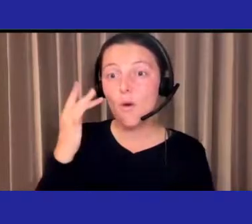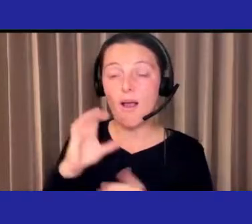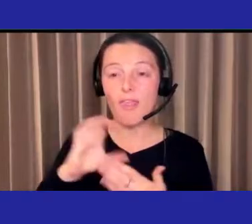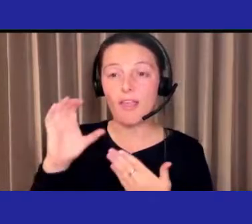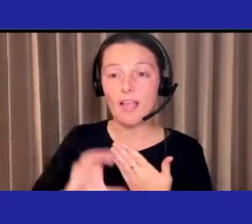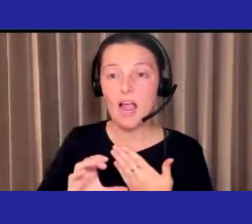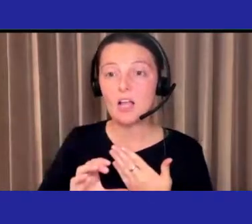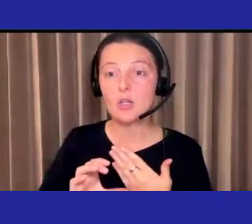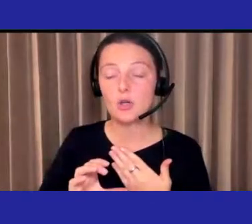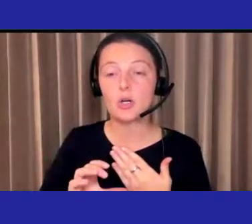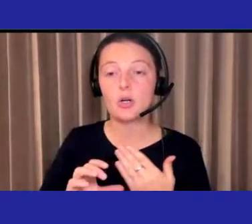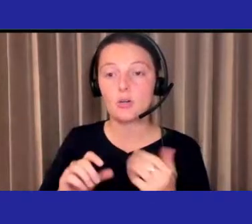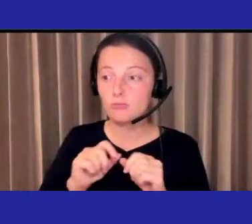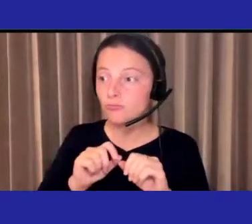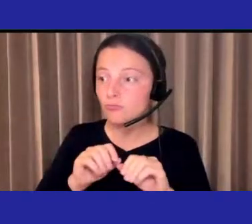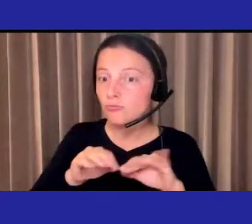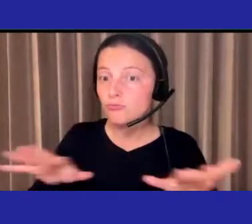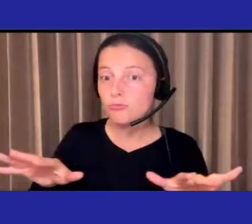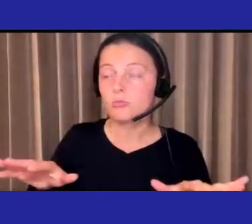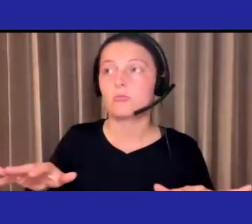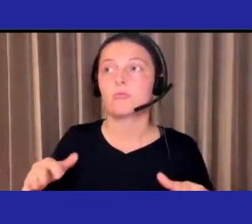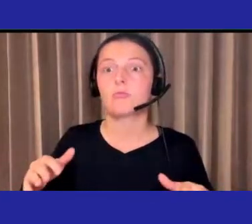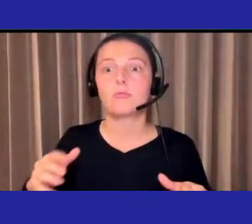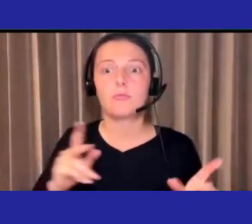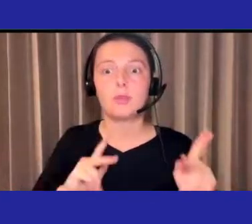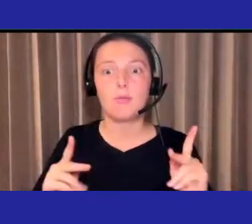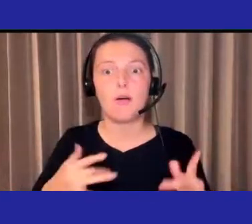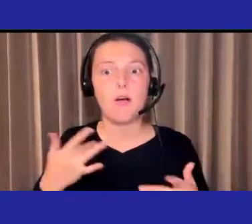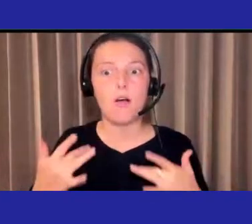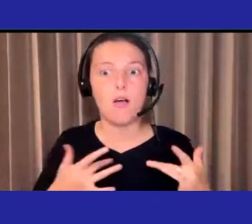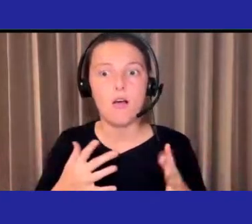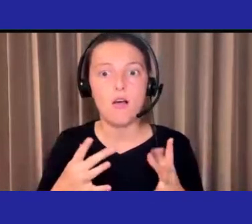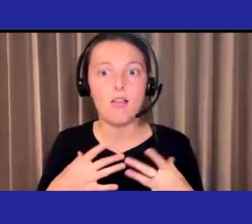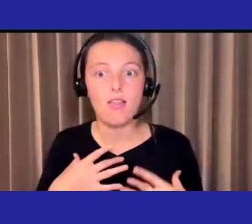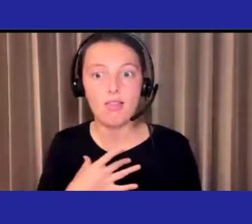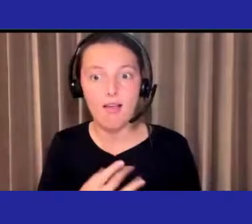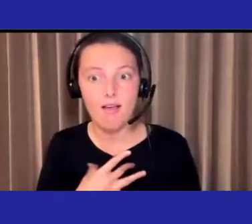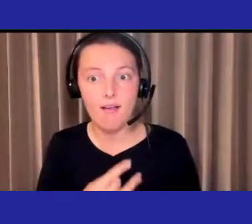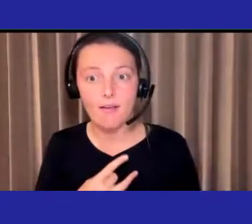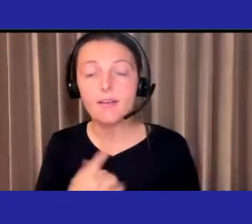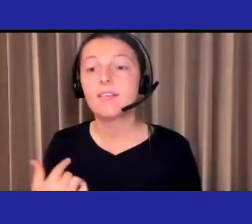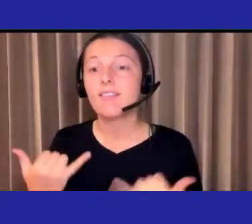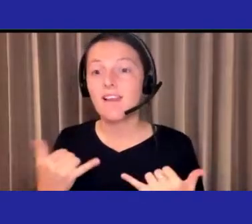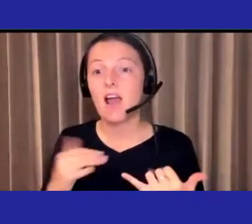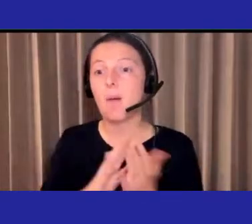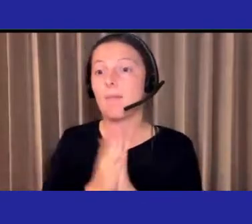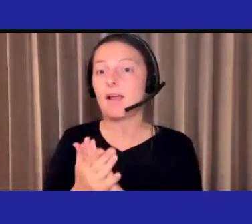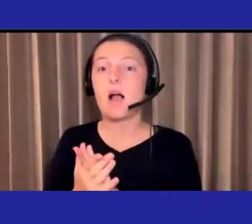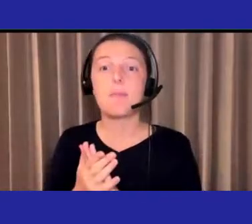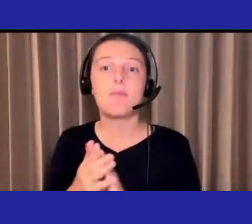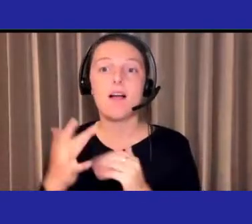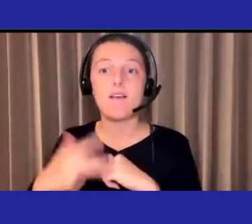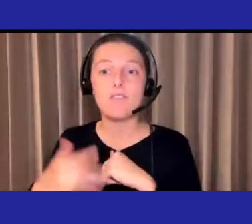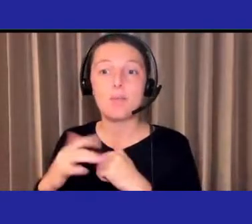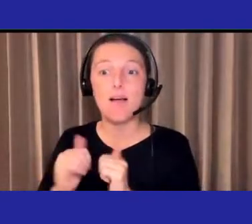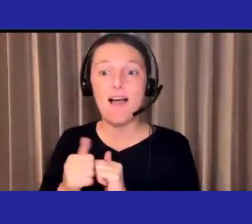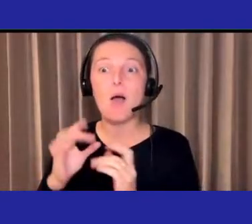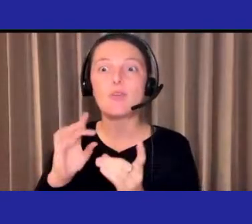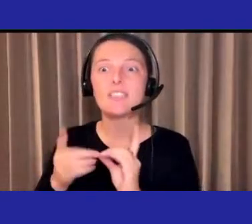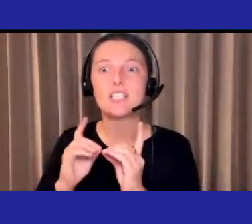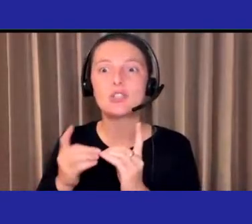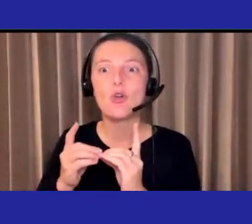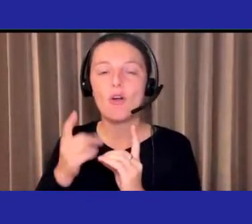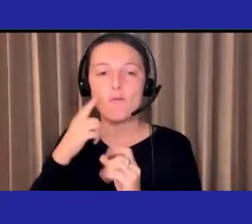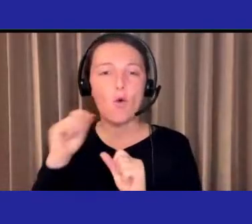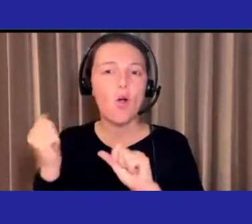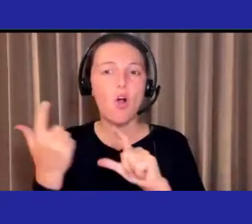received system-wide. We actually now made it available digitally to all staff. So when staff log on, they can find it on